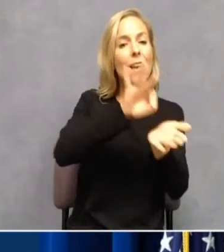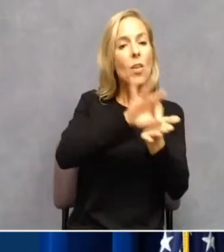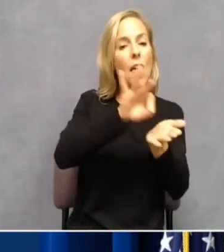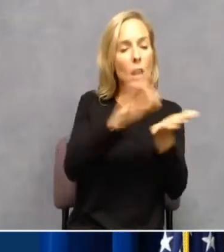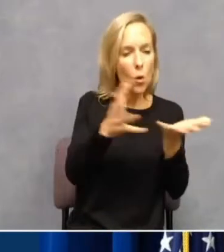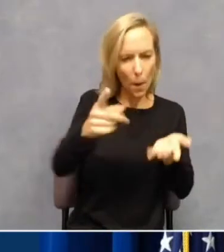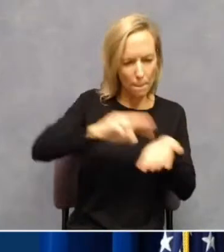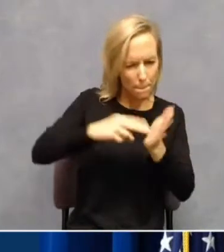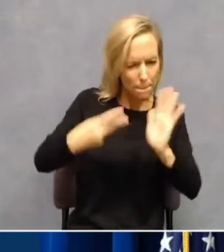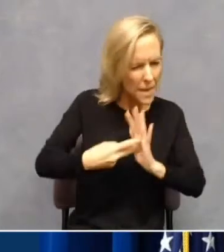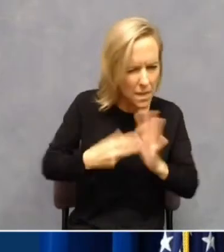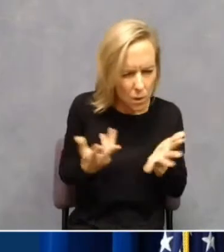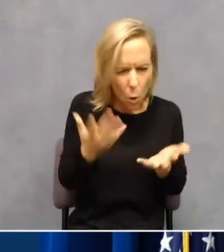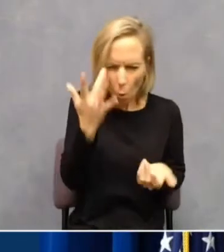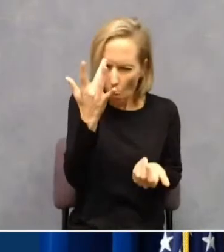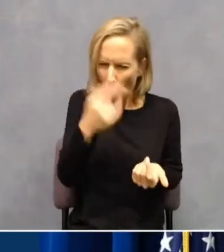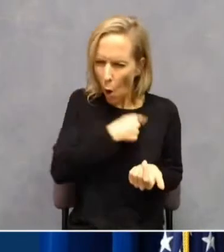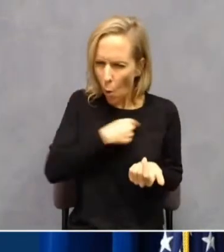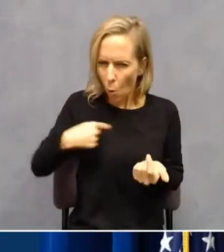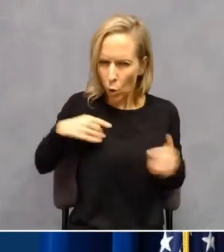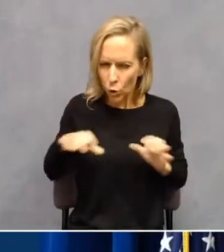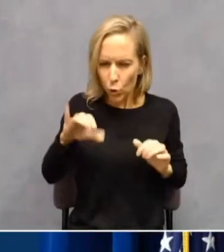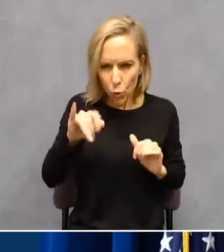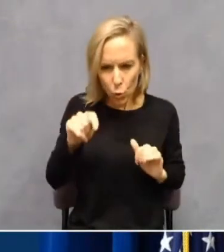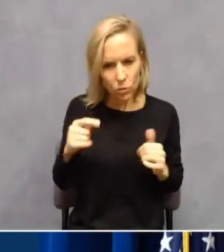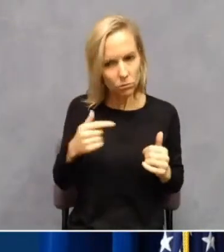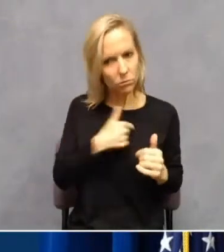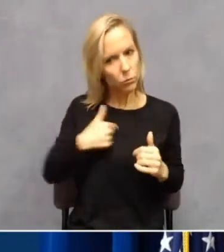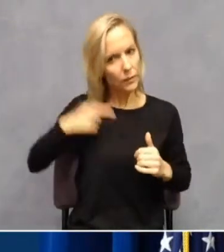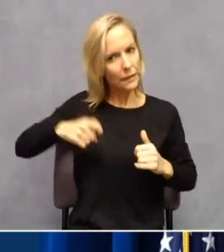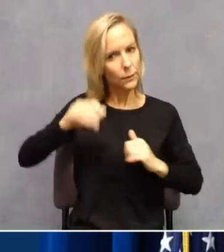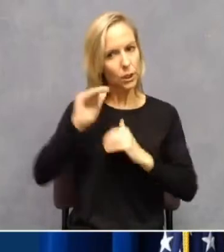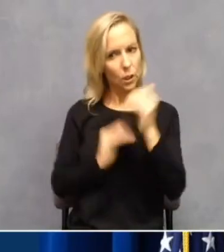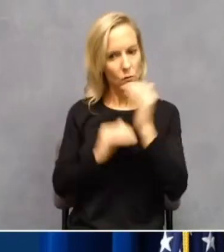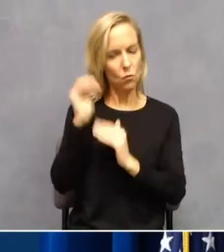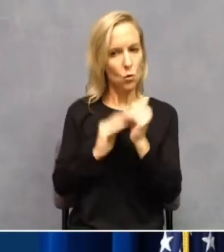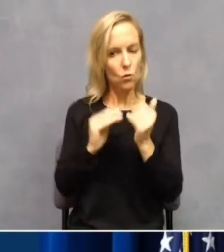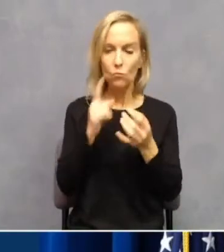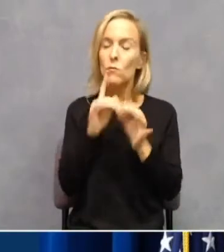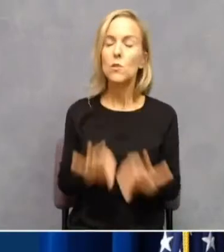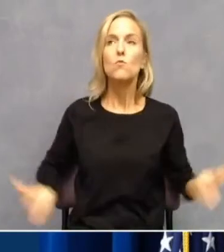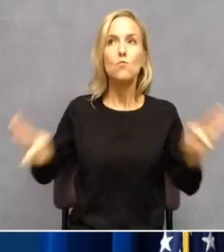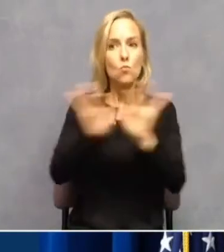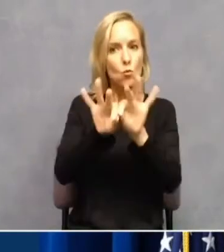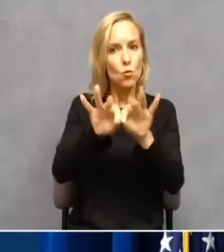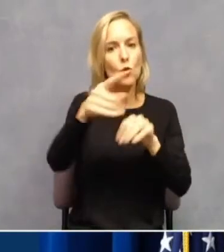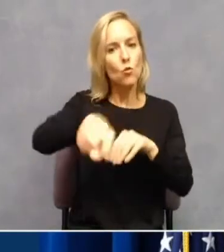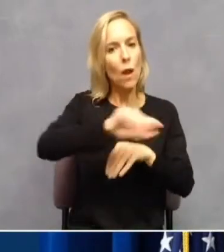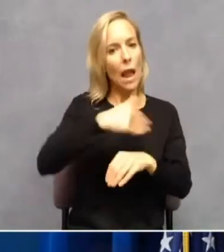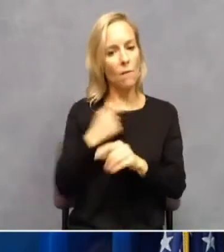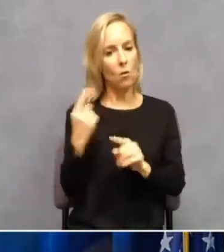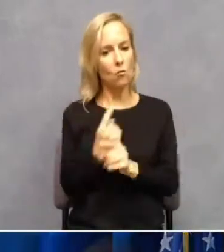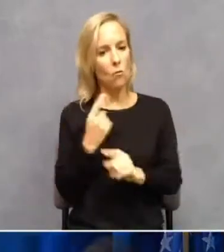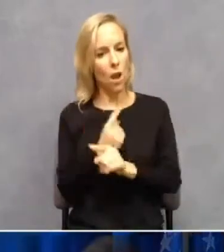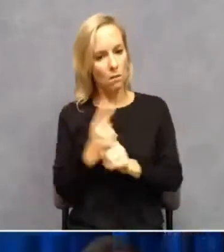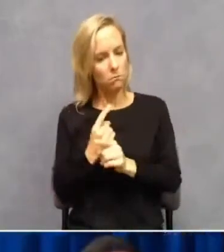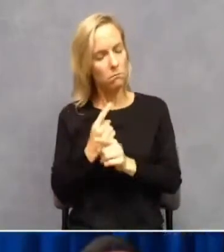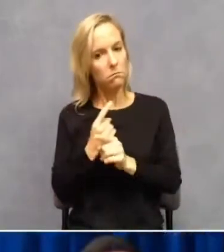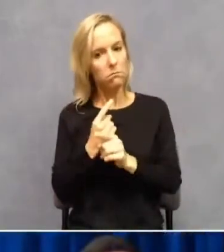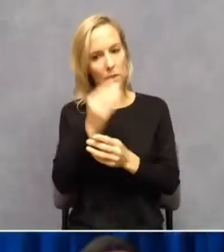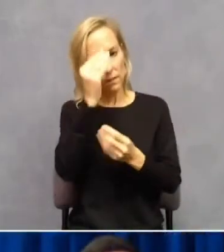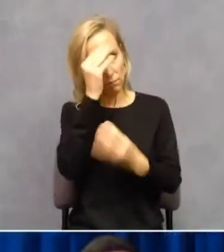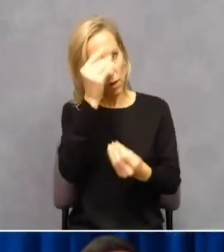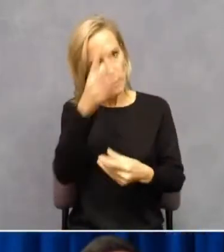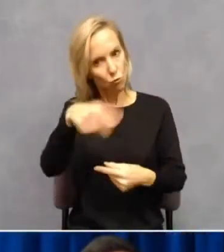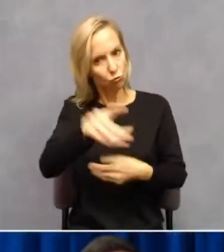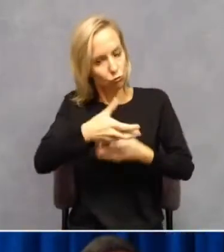why we're doing it, and is comfortable with it, because it's important that you have accurate data that you trust. So